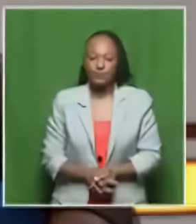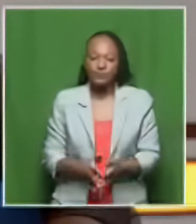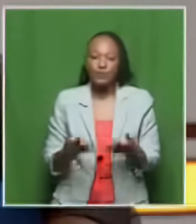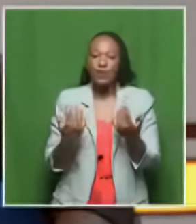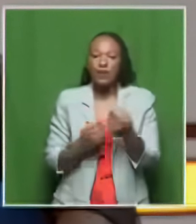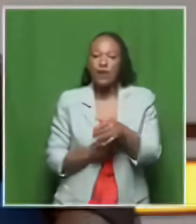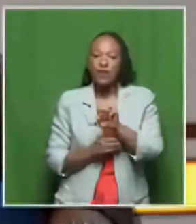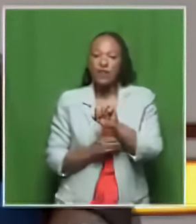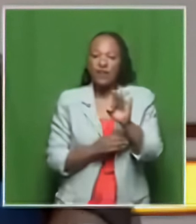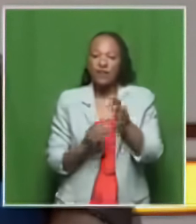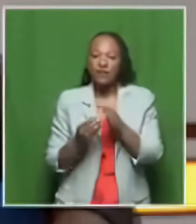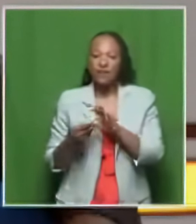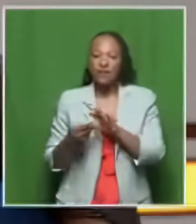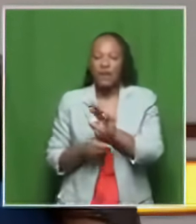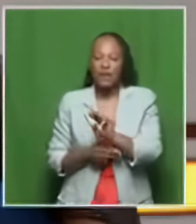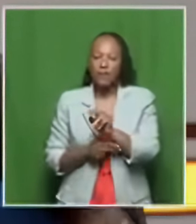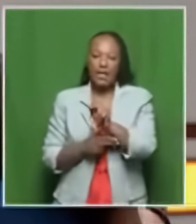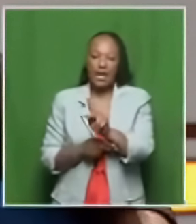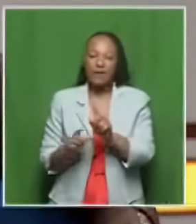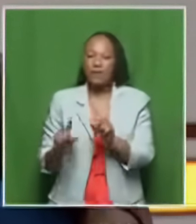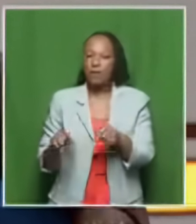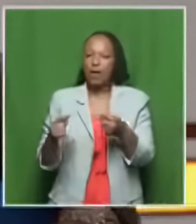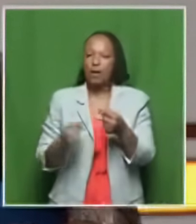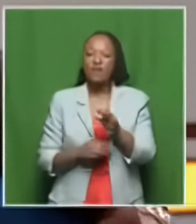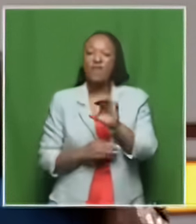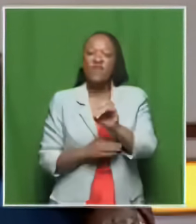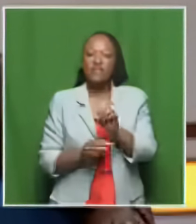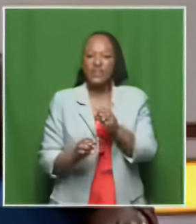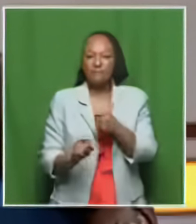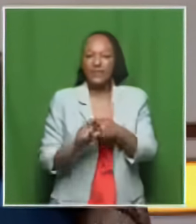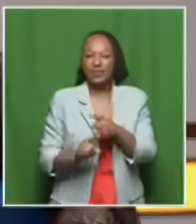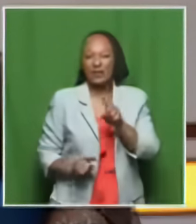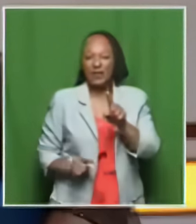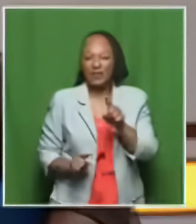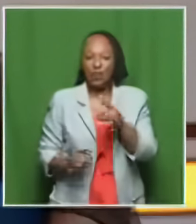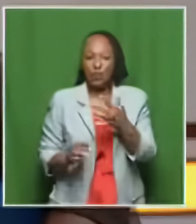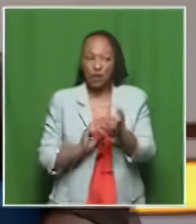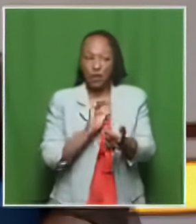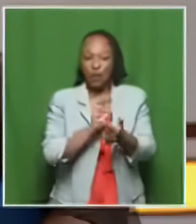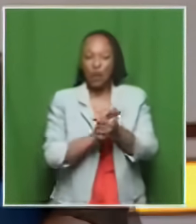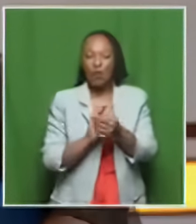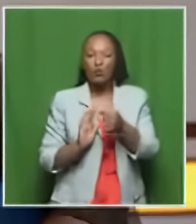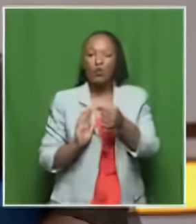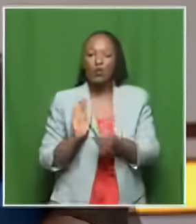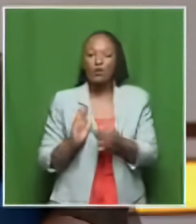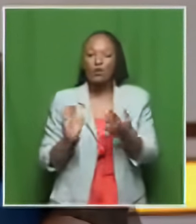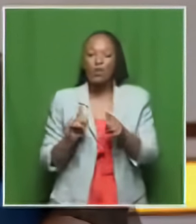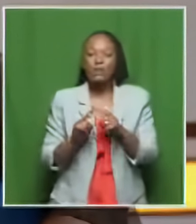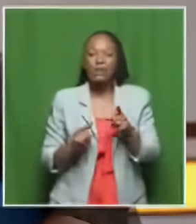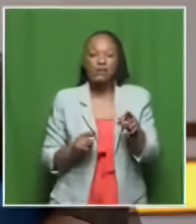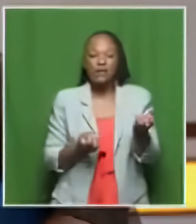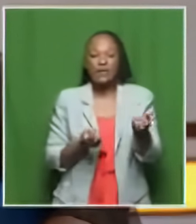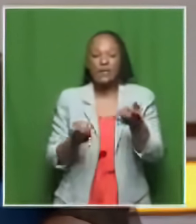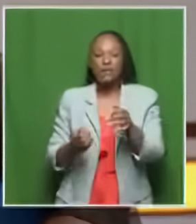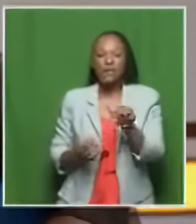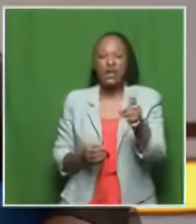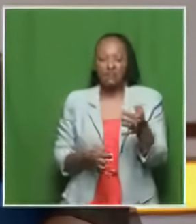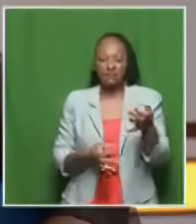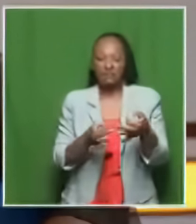and MK, they can't get 50+1 to pass the budget, is by law. But they go and give insignificant